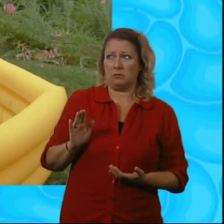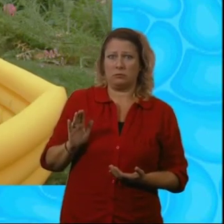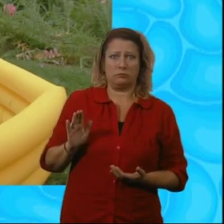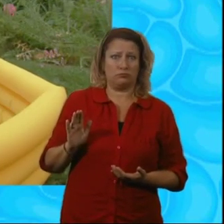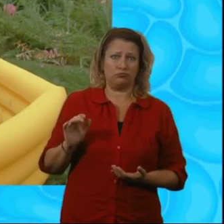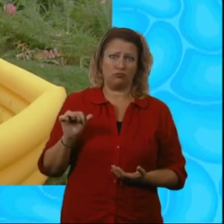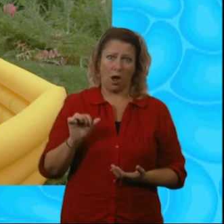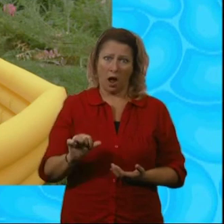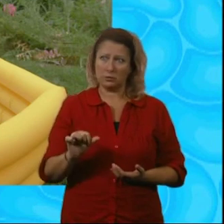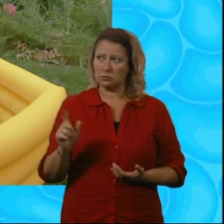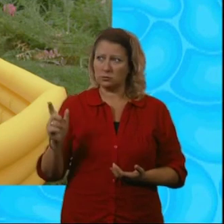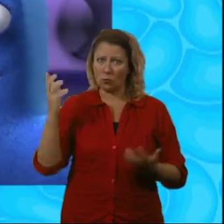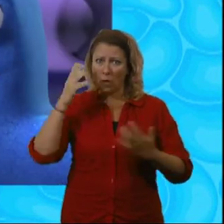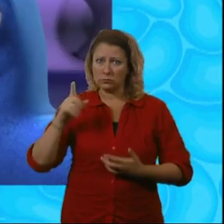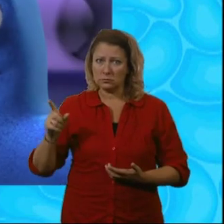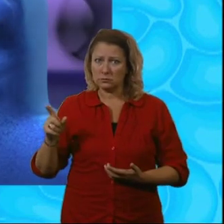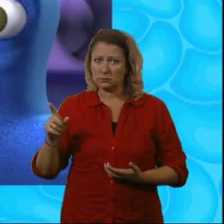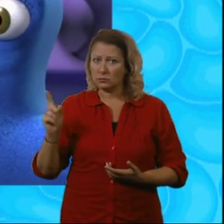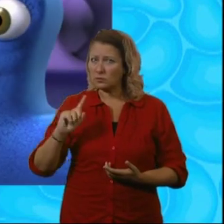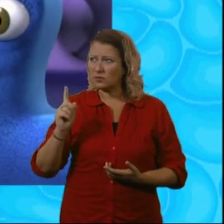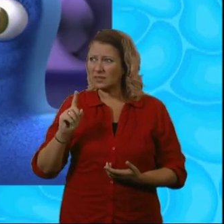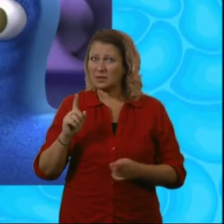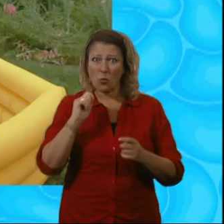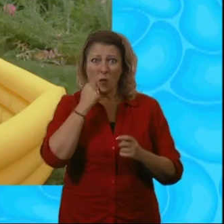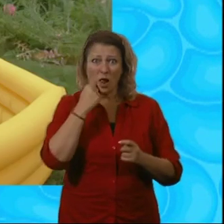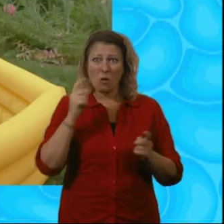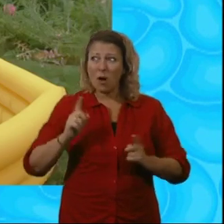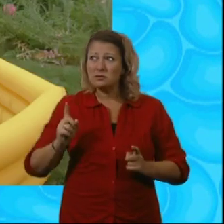You were right to worry. And if it's like the other things...